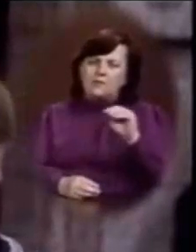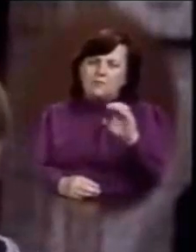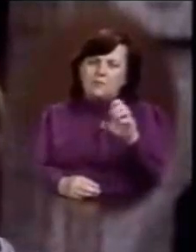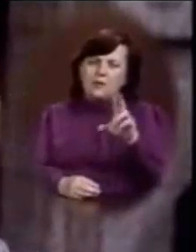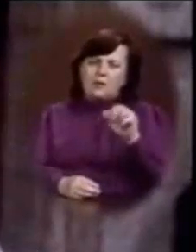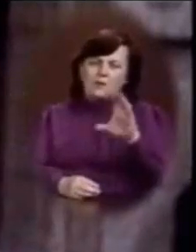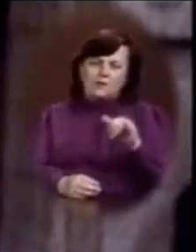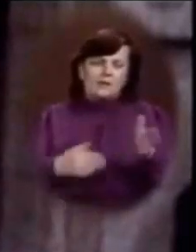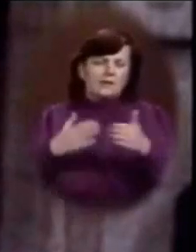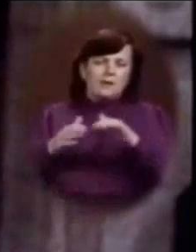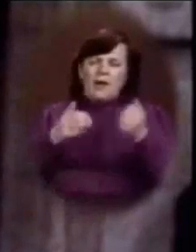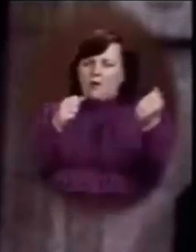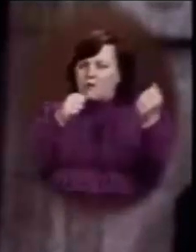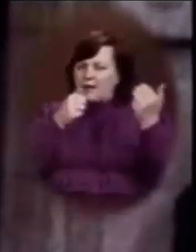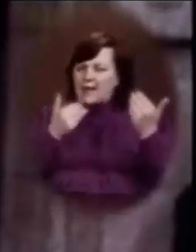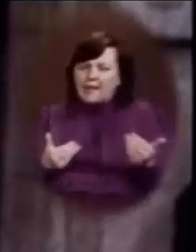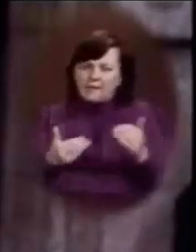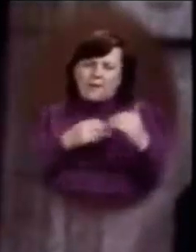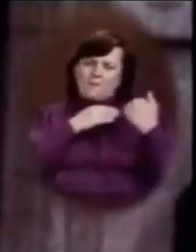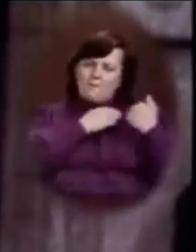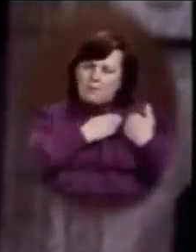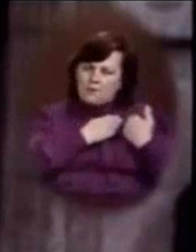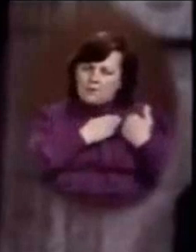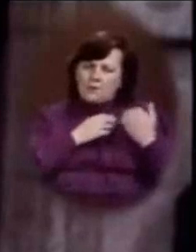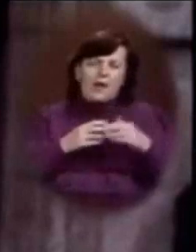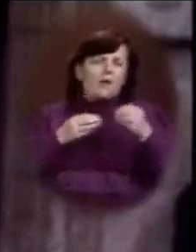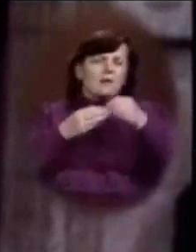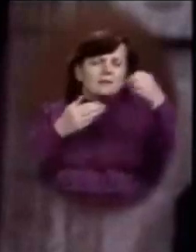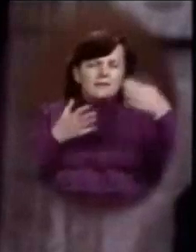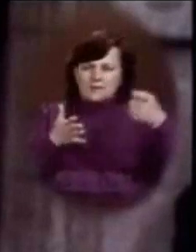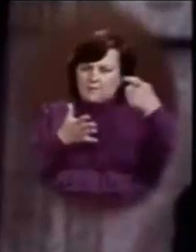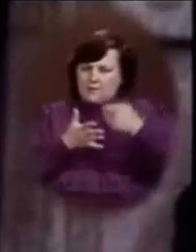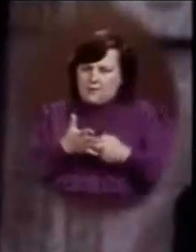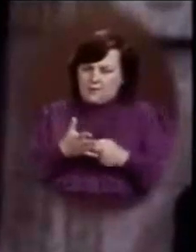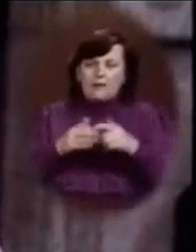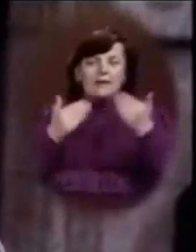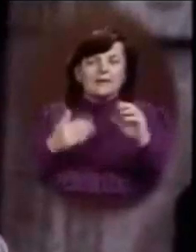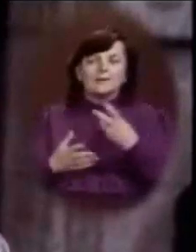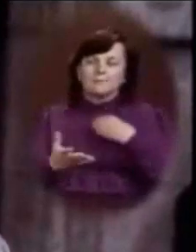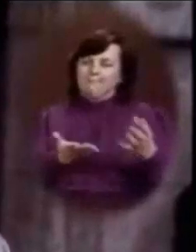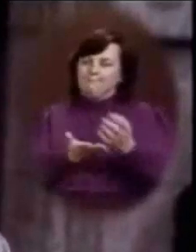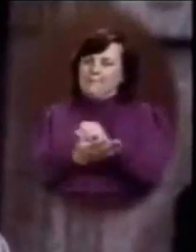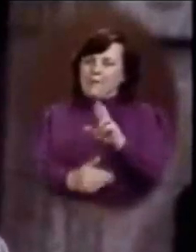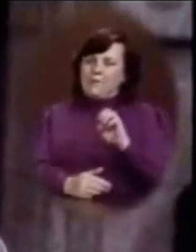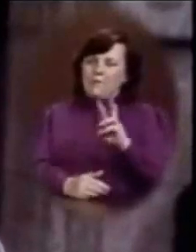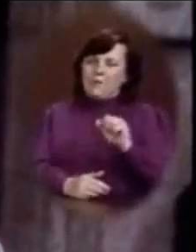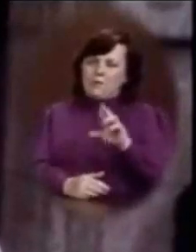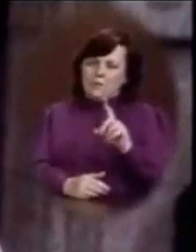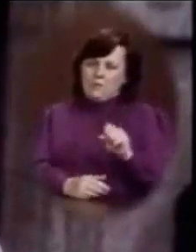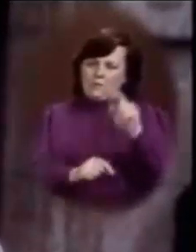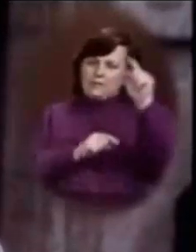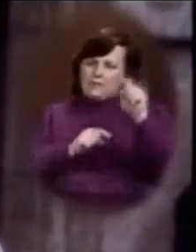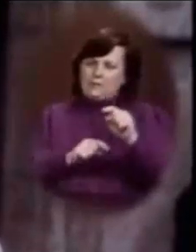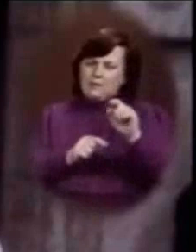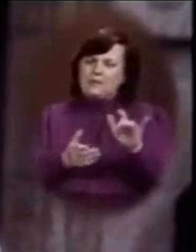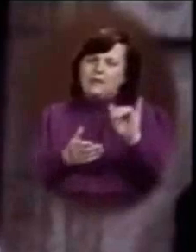price. Now we are beginning to reap the rewards. The agreement to reduce intermediate nuclear forces and